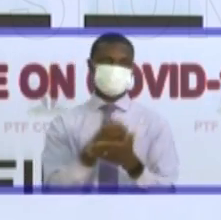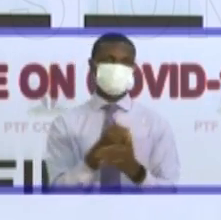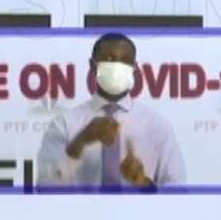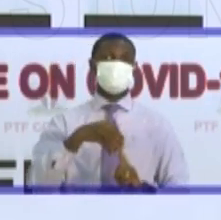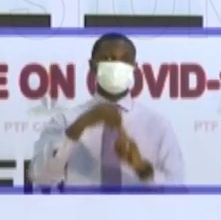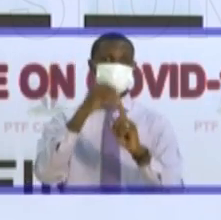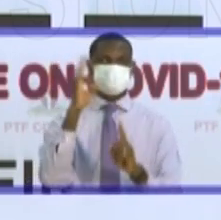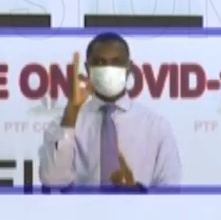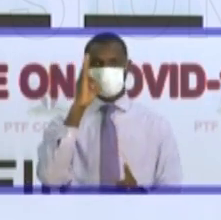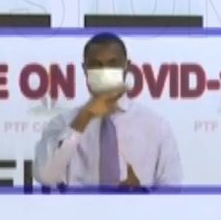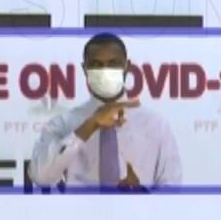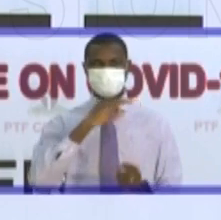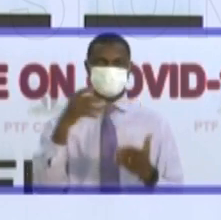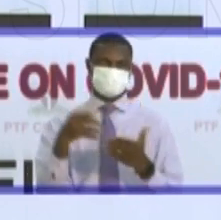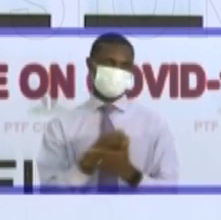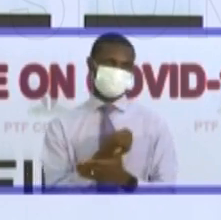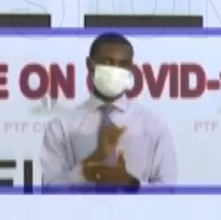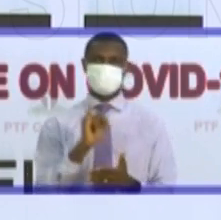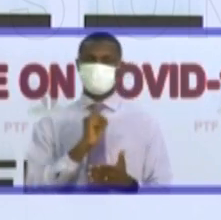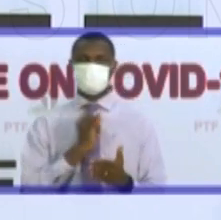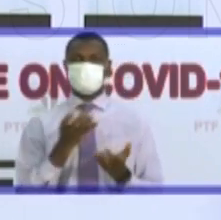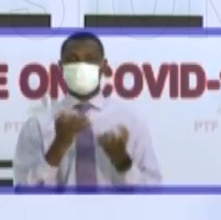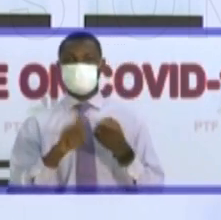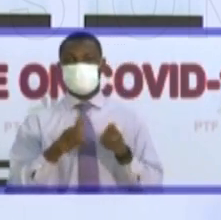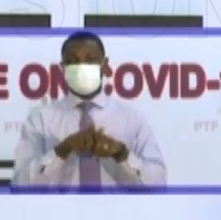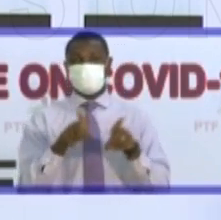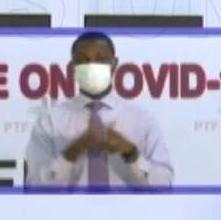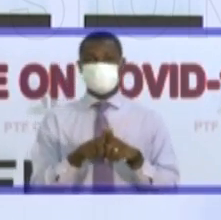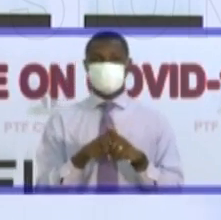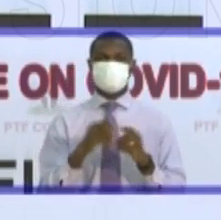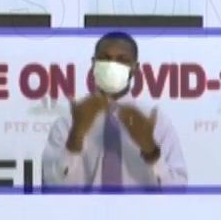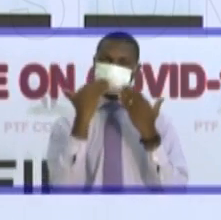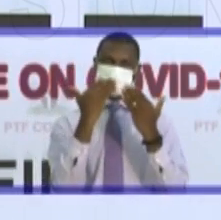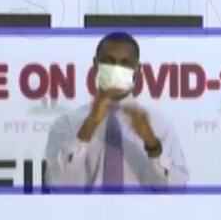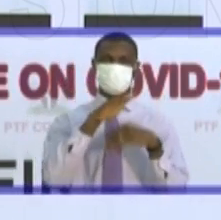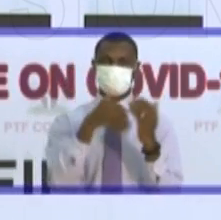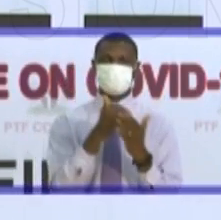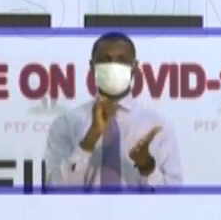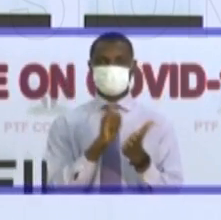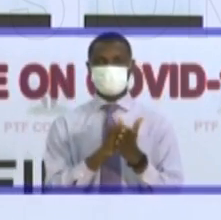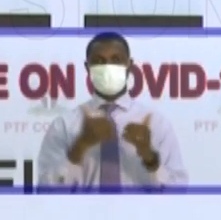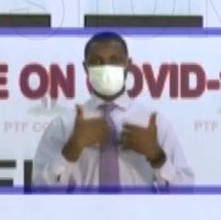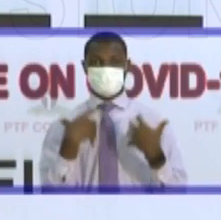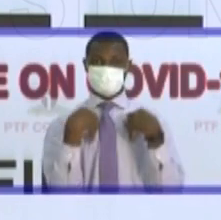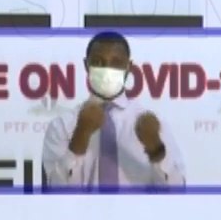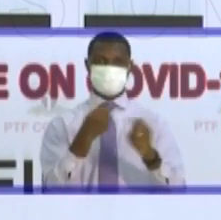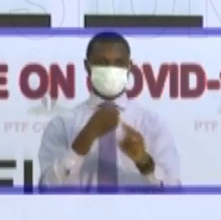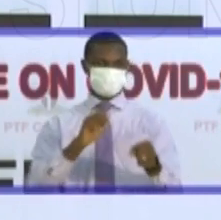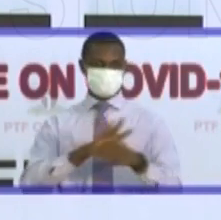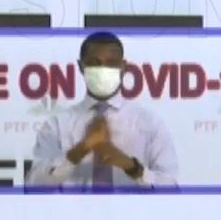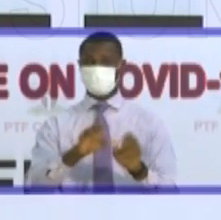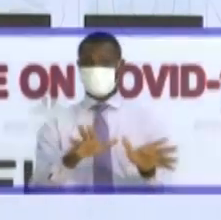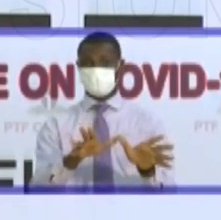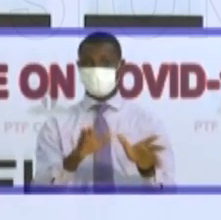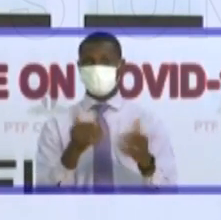I would also like to applaud all those patients that have recovered from COVID-19 and are